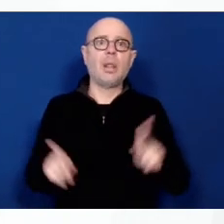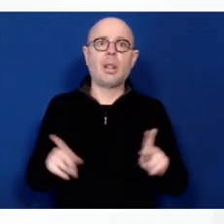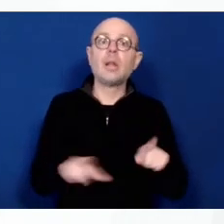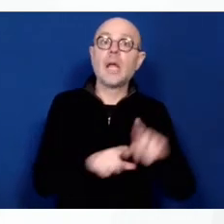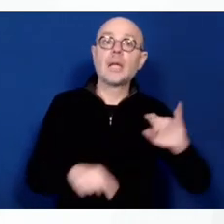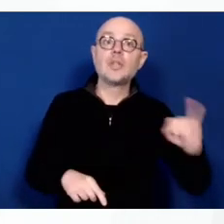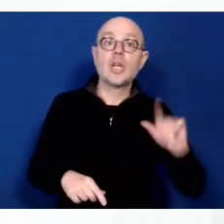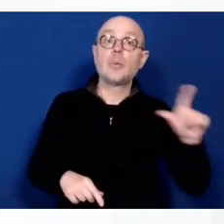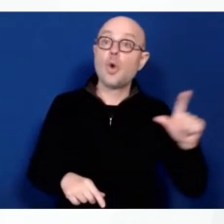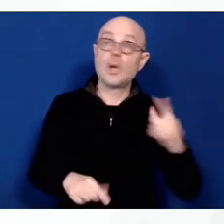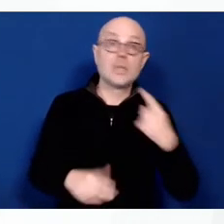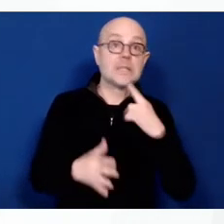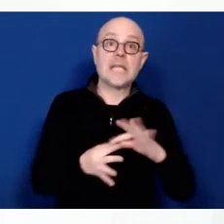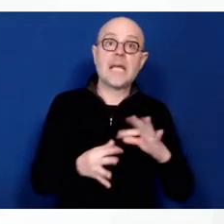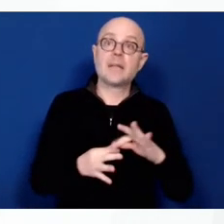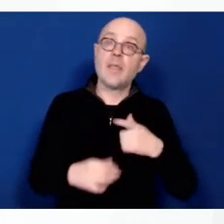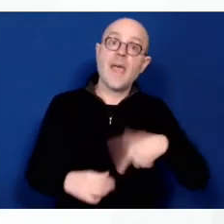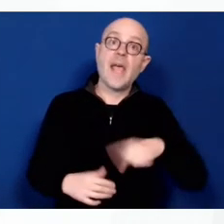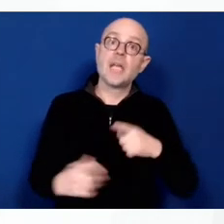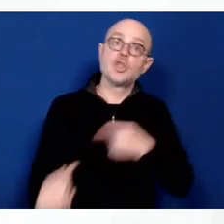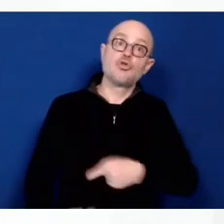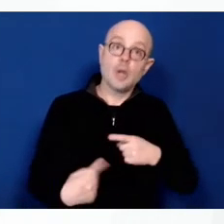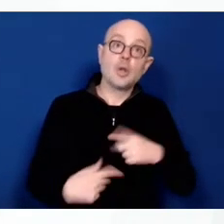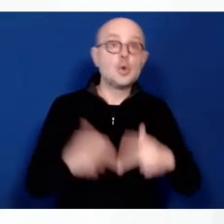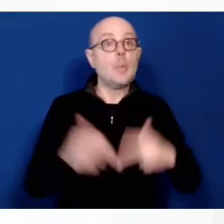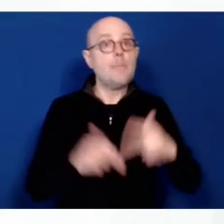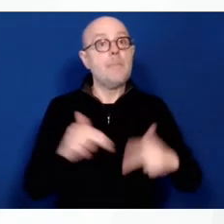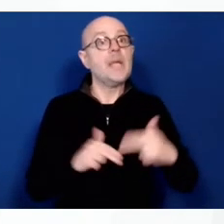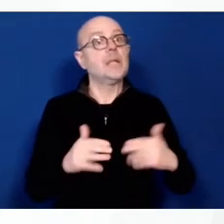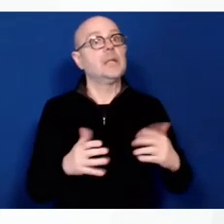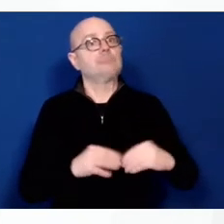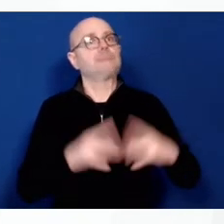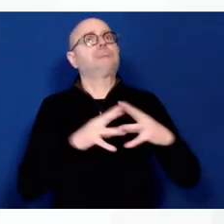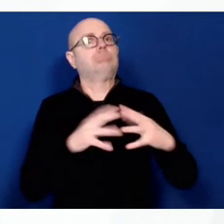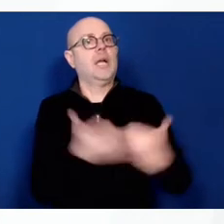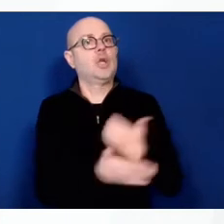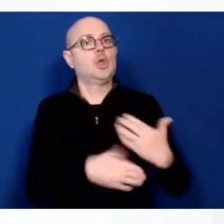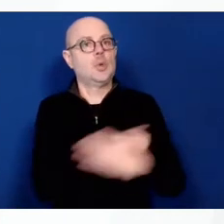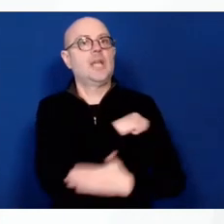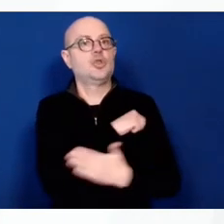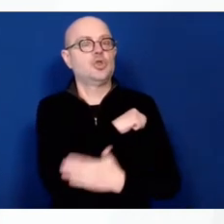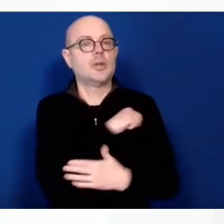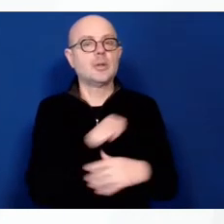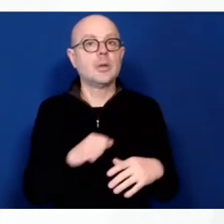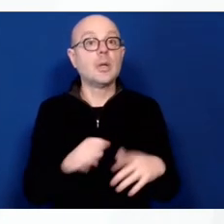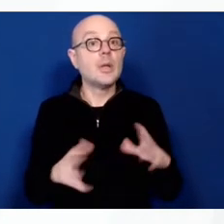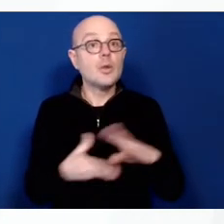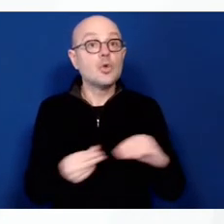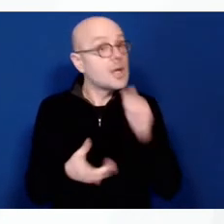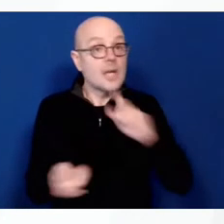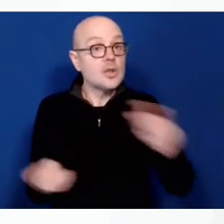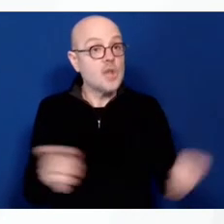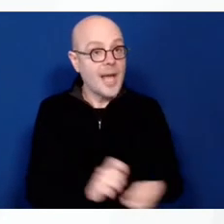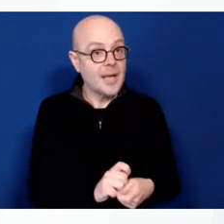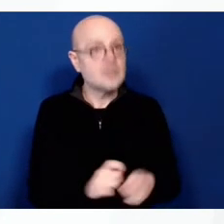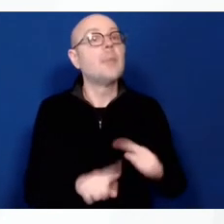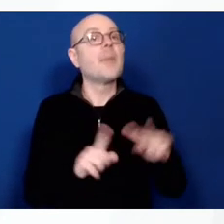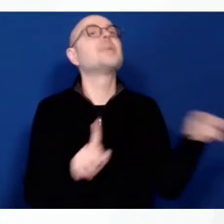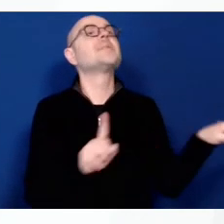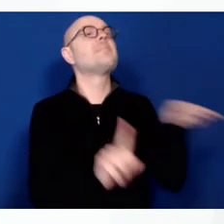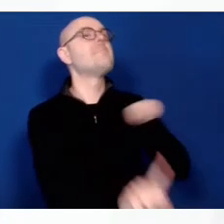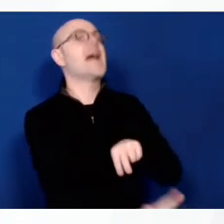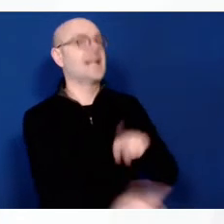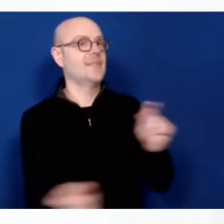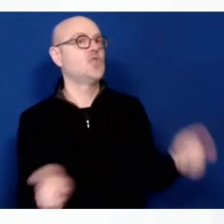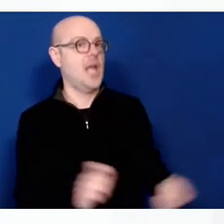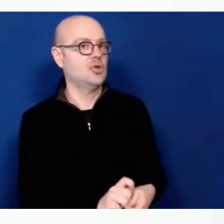struggled to build a nation. History hasn't changed, just how we see it. Starting this Friday, you can see this painting